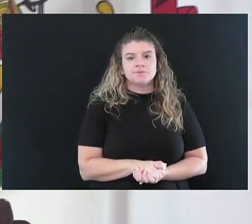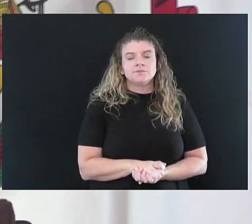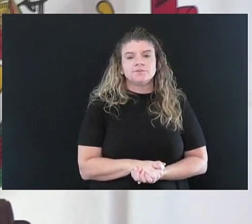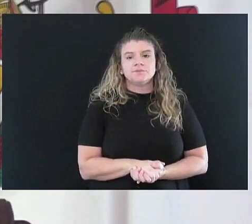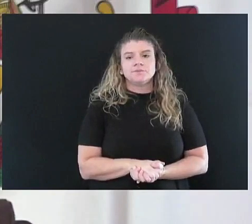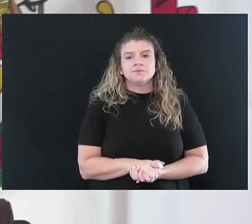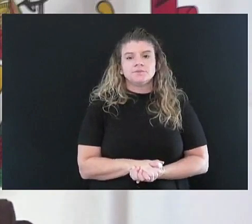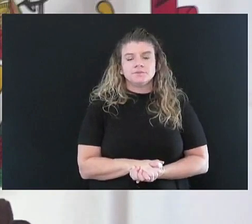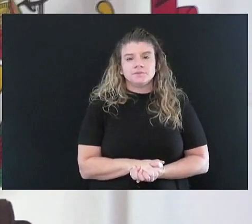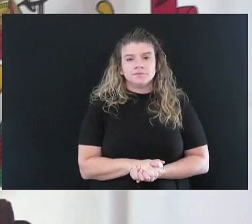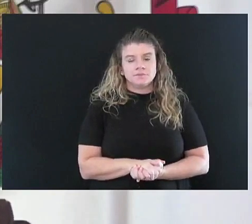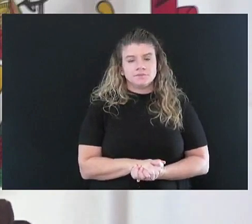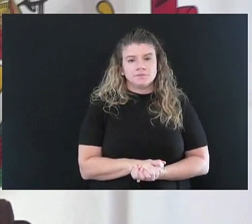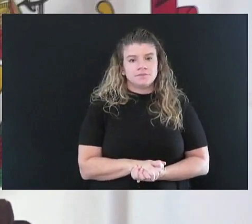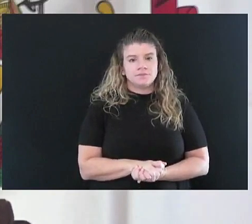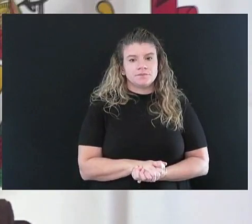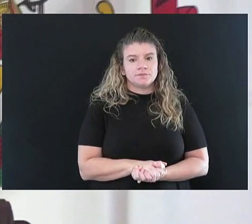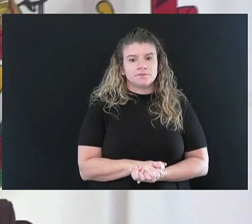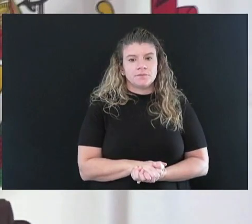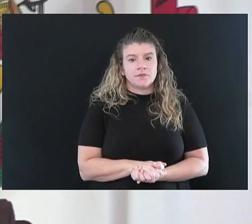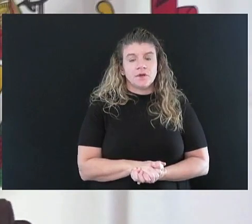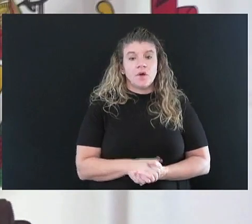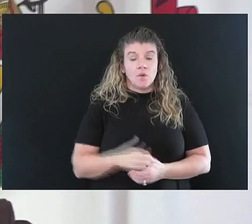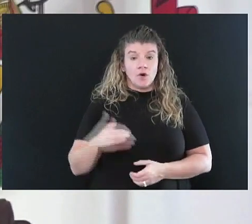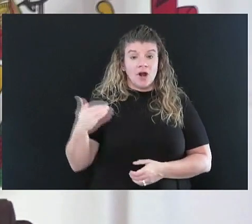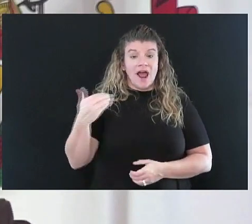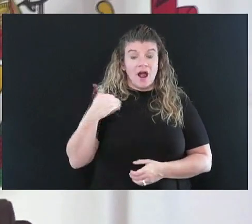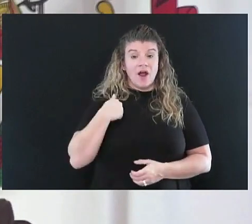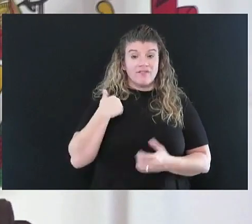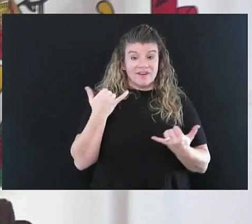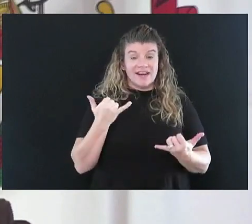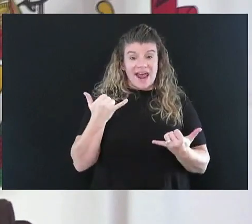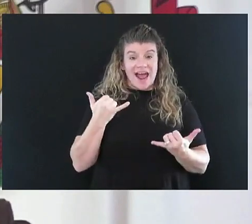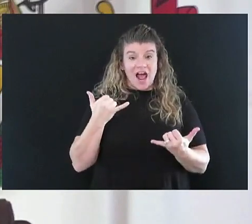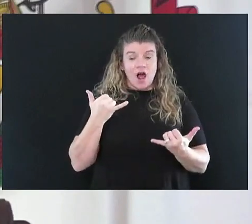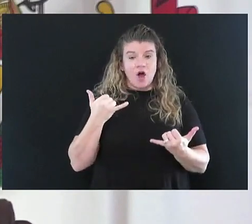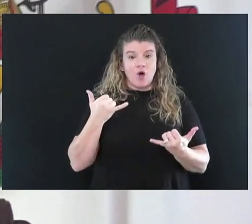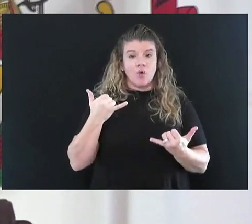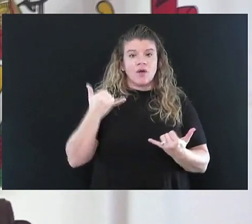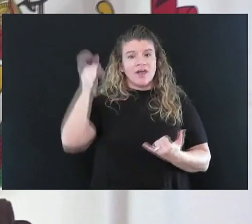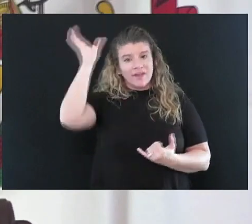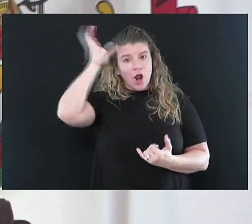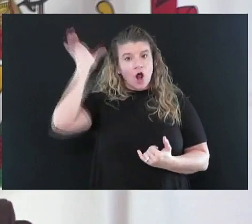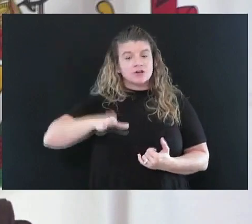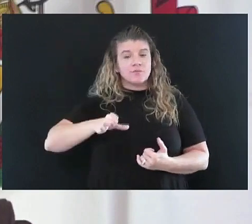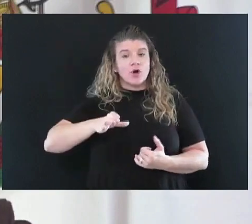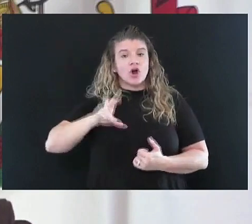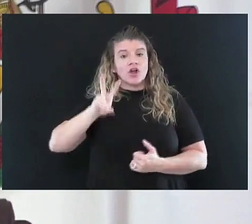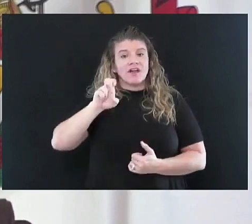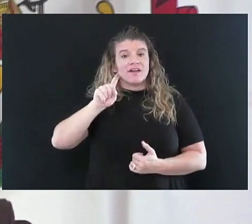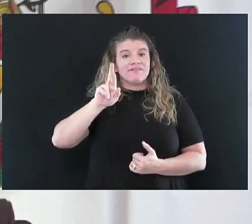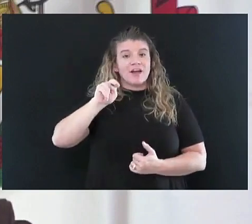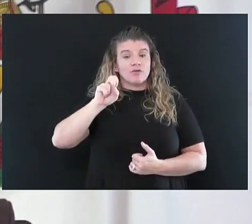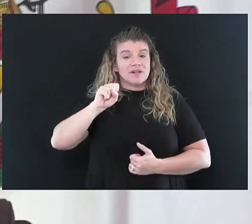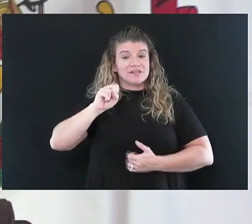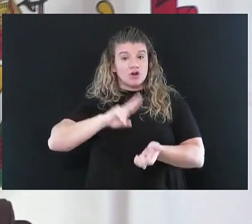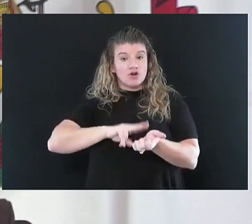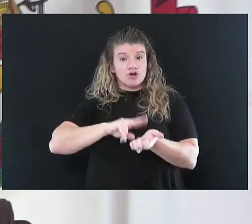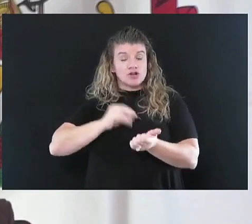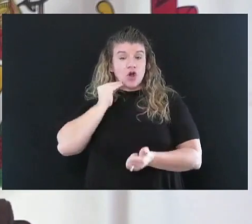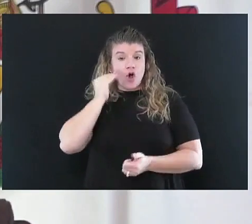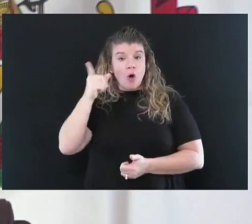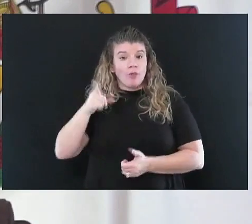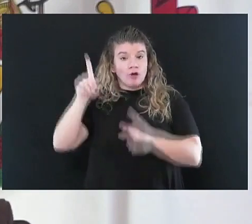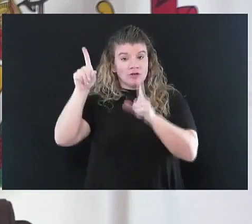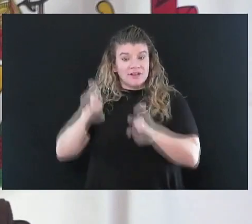Another round of full facility testing is taking place at our Clarksburg Veterans Nursing Home, and will take